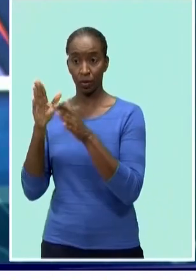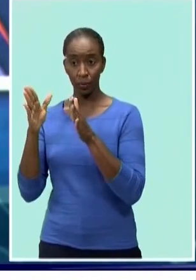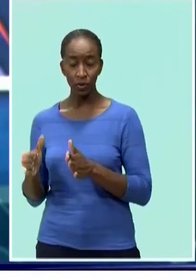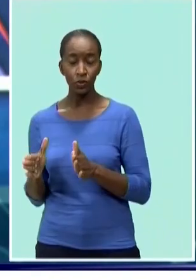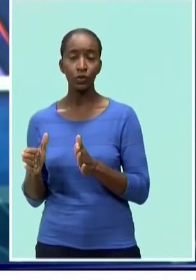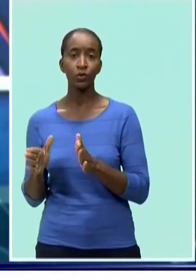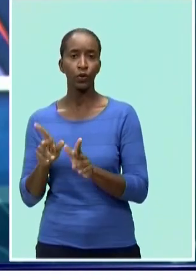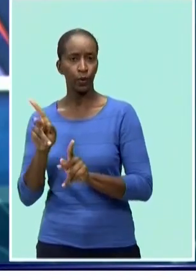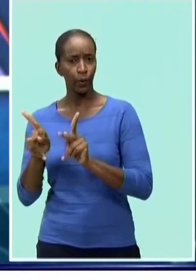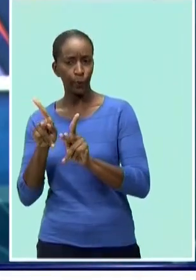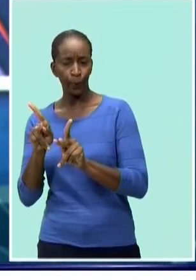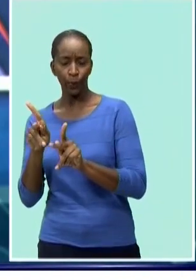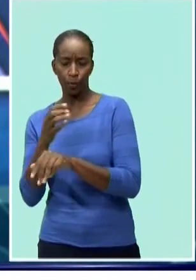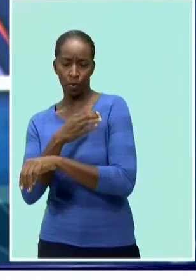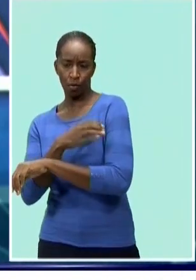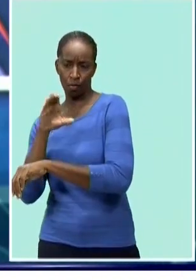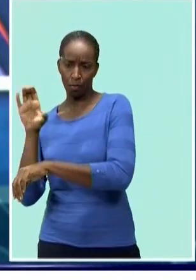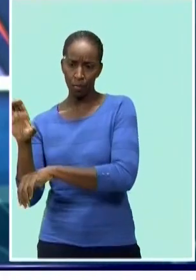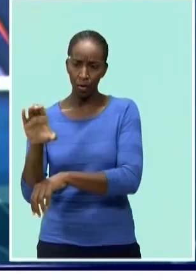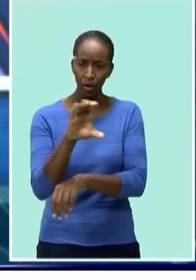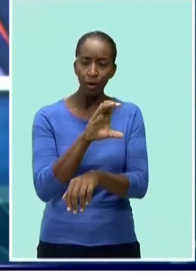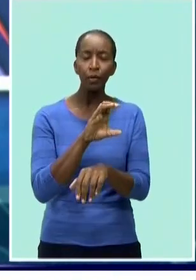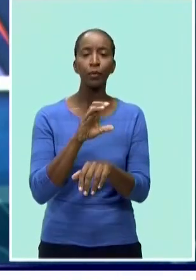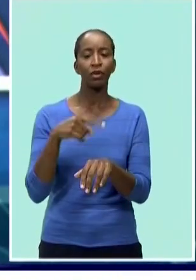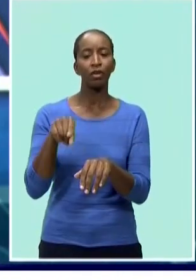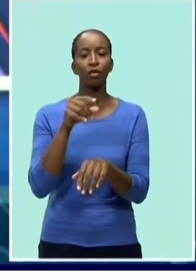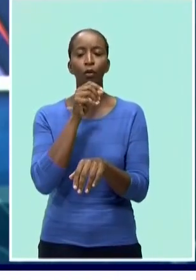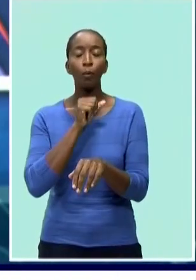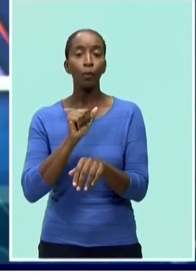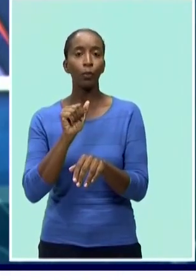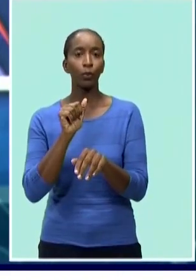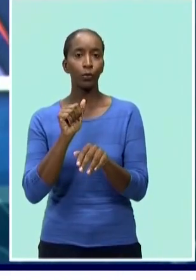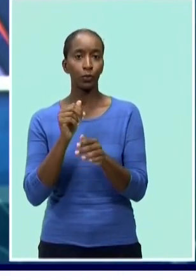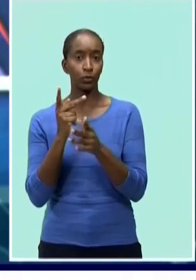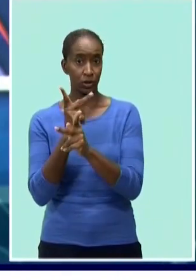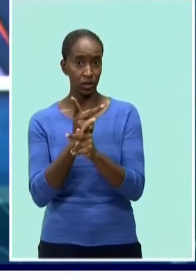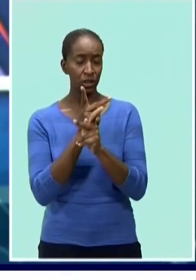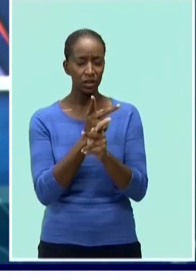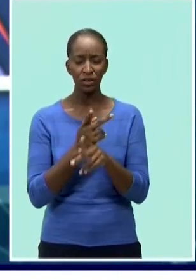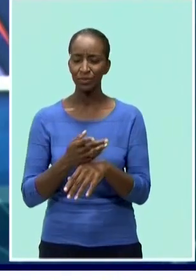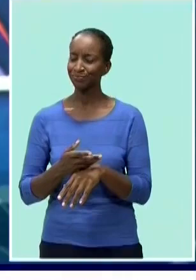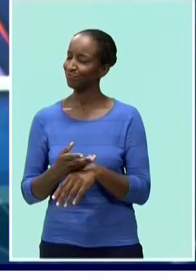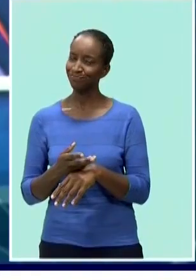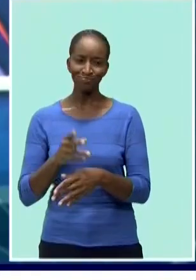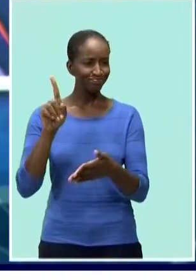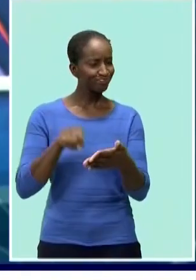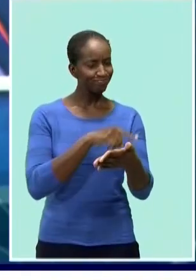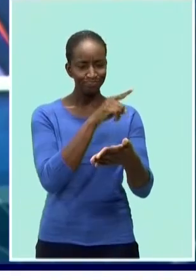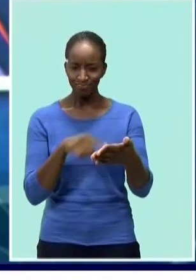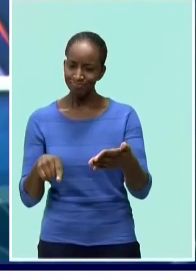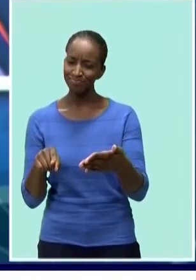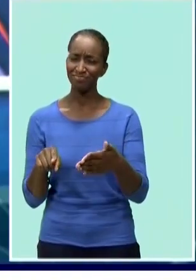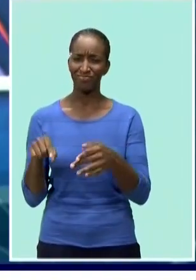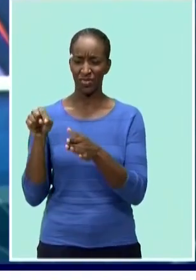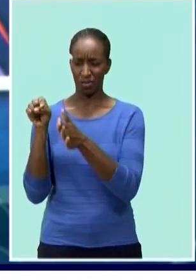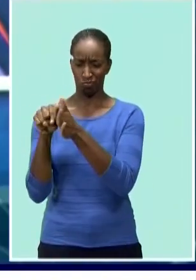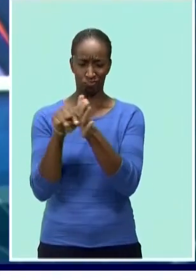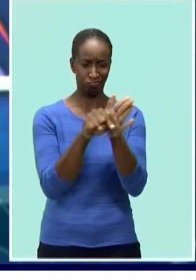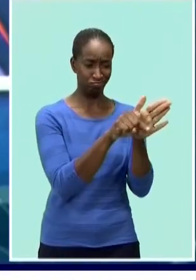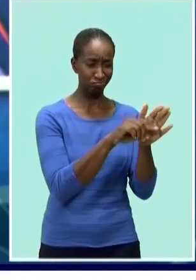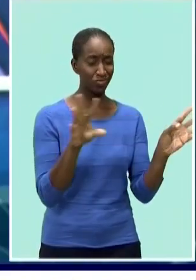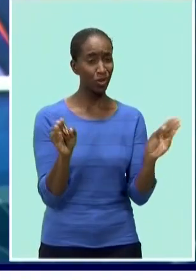has condemned the level of violence in Barbadian society, which has claimed the lives of 21 people, including 5 women so far this year.